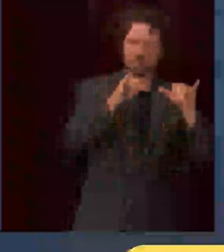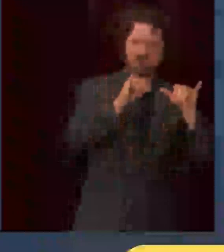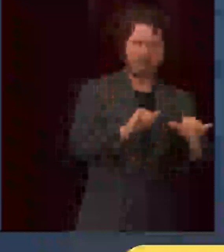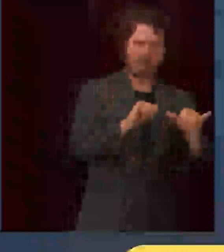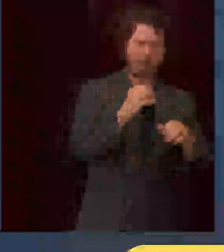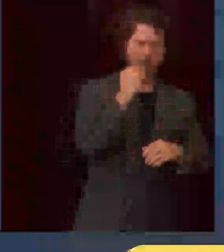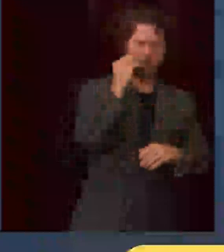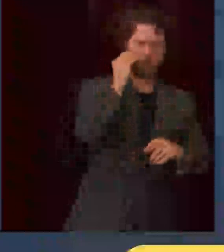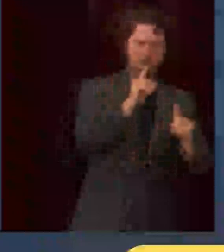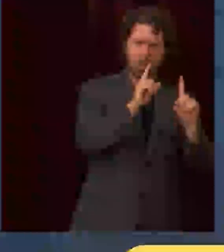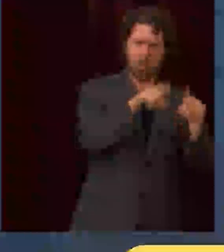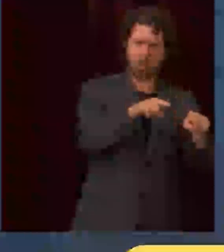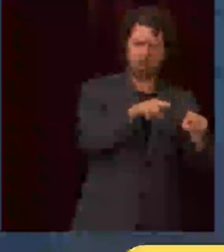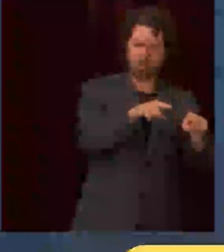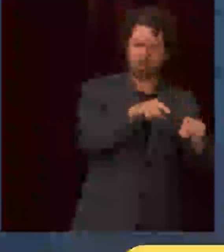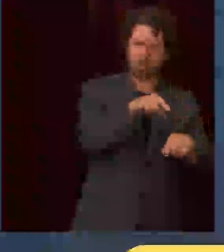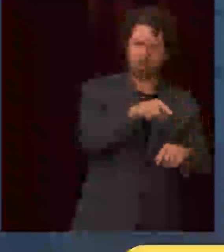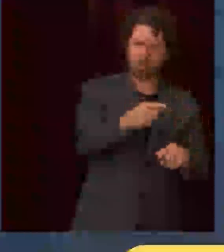have limits.